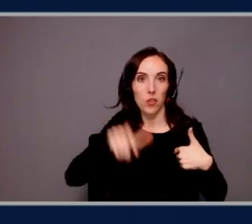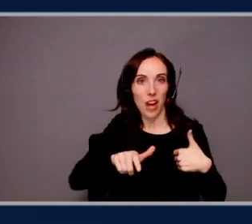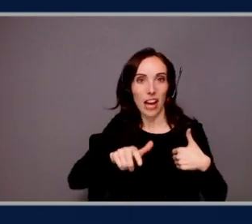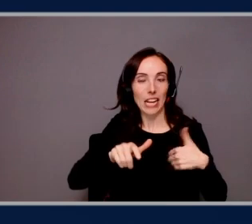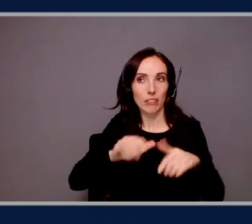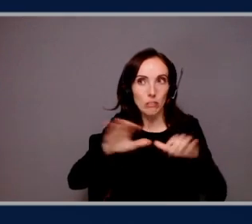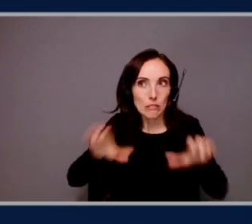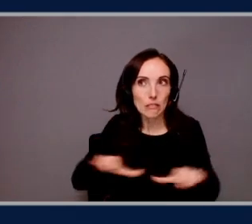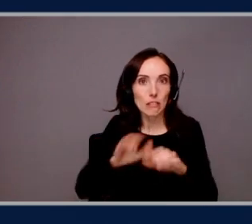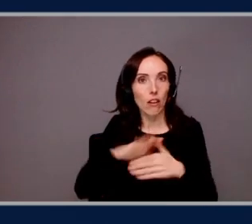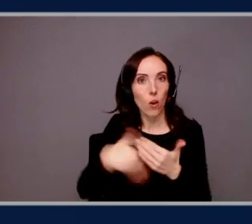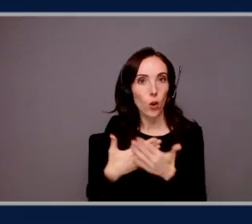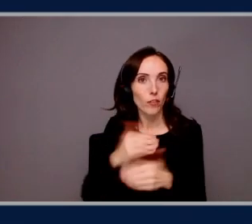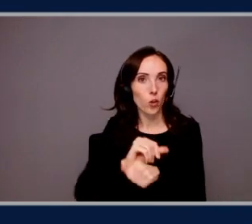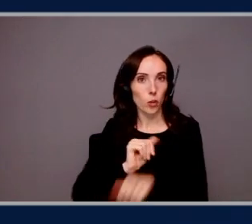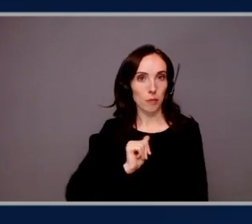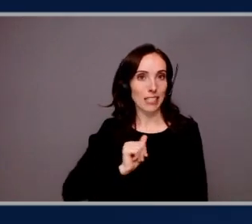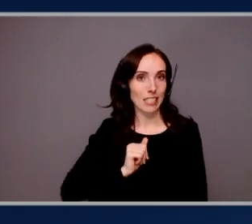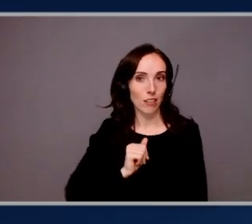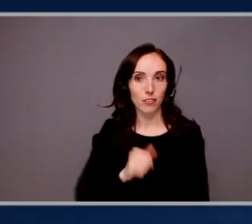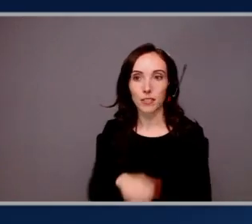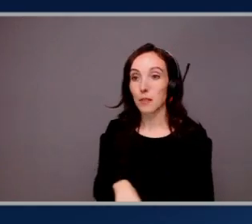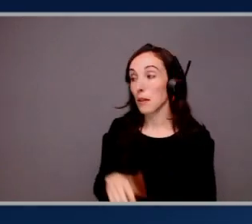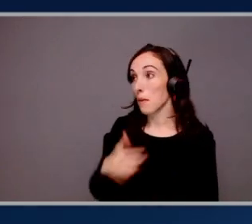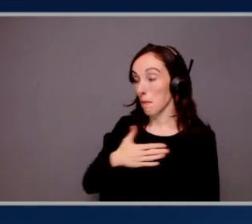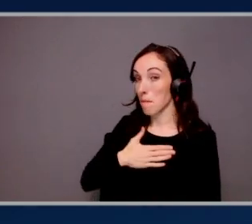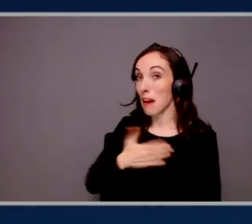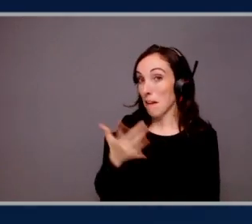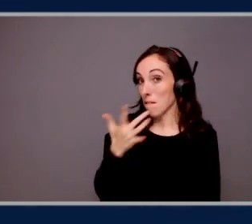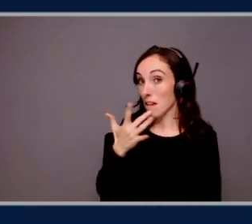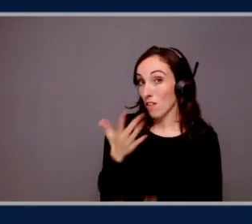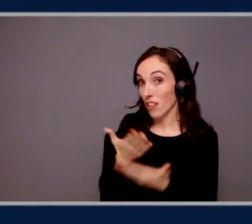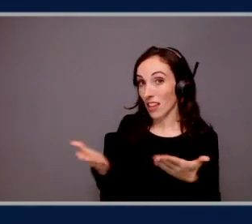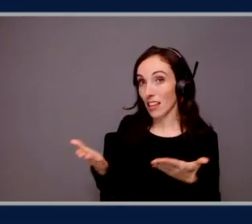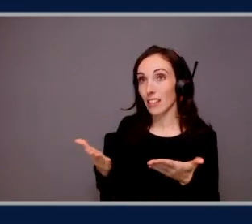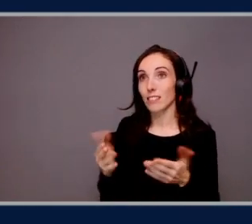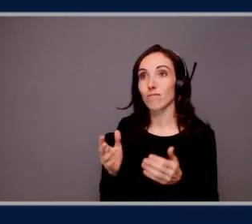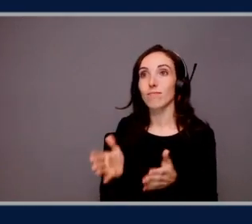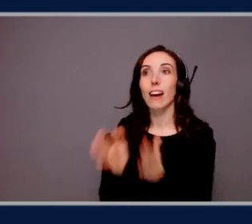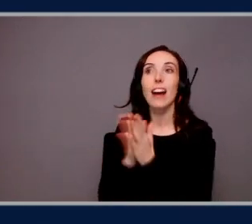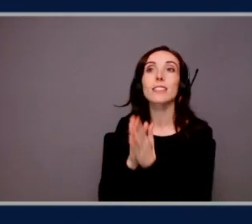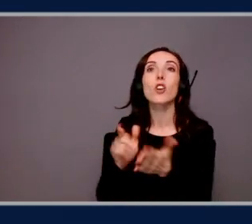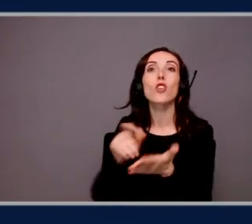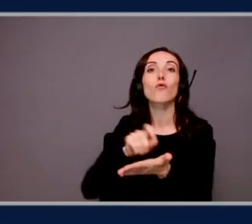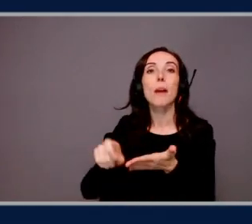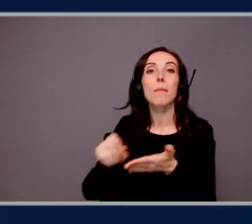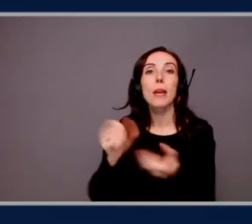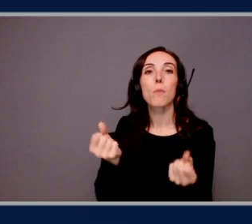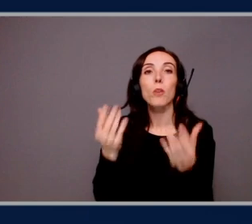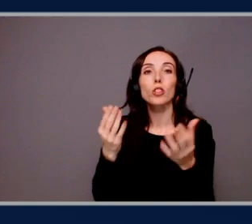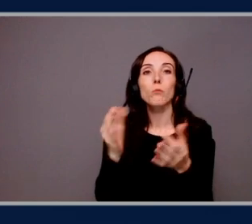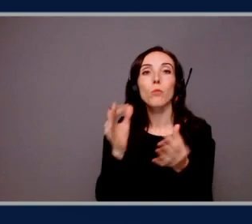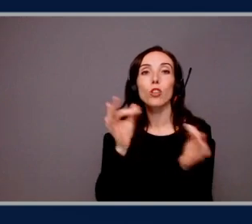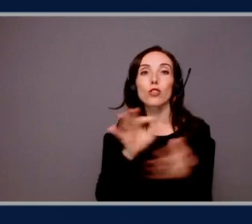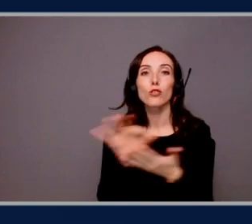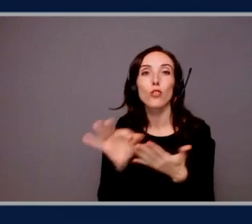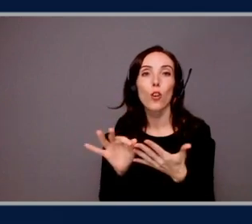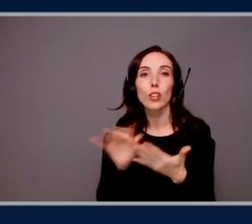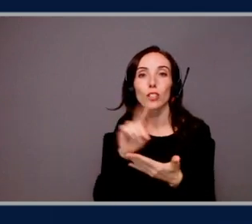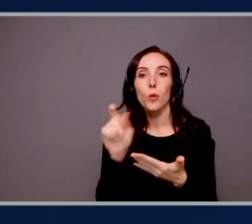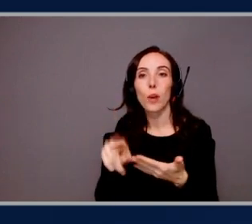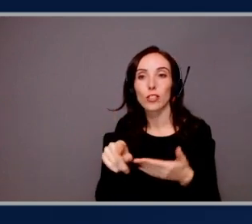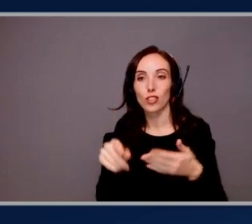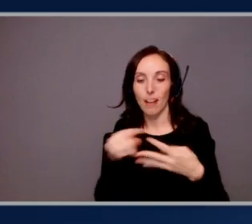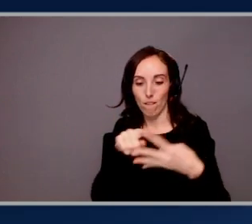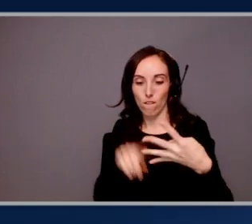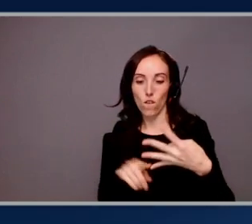That is exactly it. Right. Yep. and Yeah. my favorite thing to do is write me a multiple choice question based off of this web page and show me, give me 4